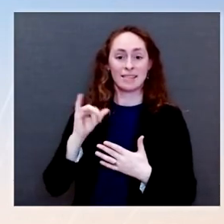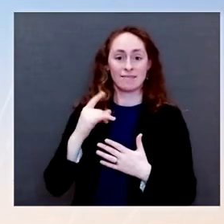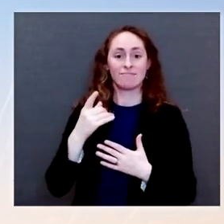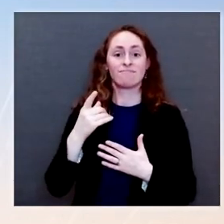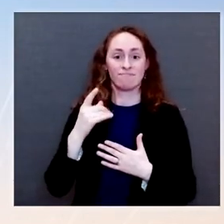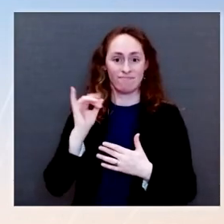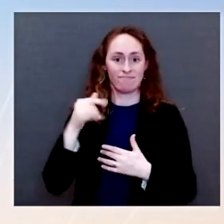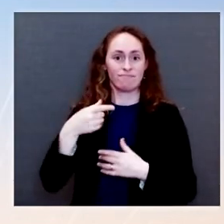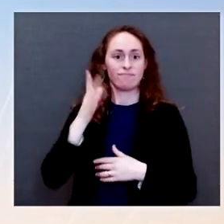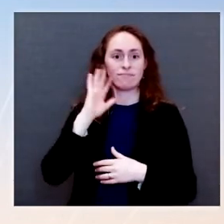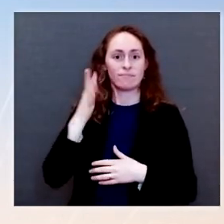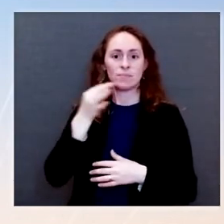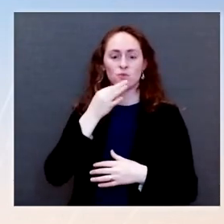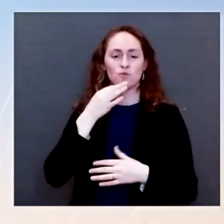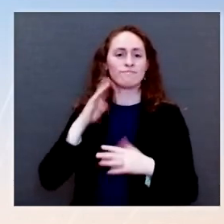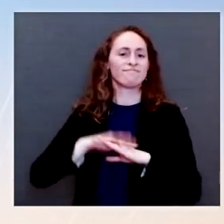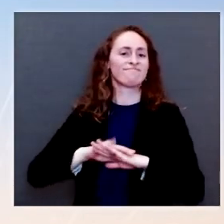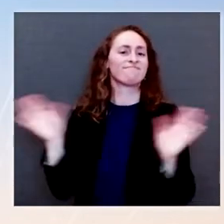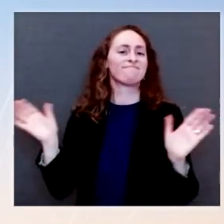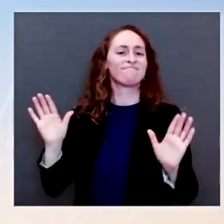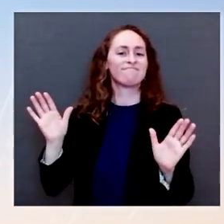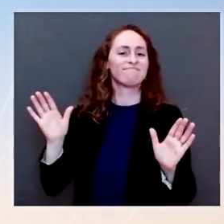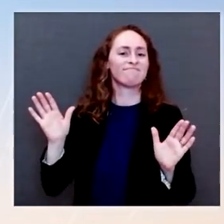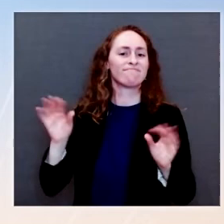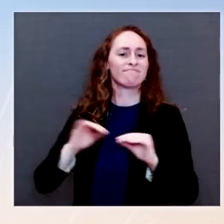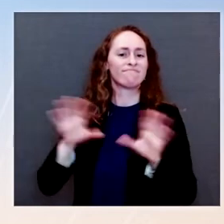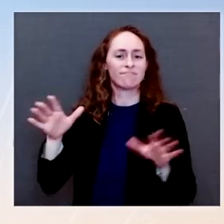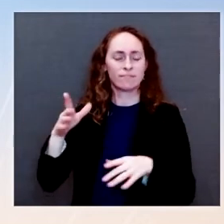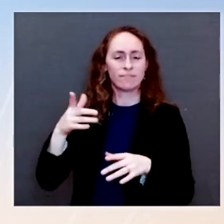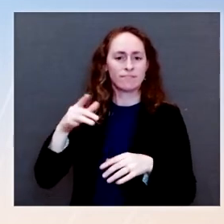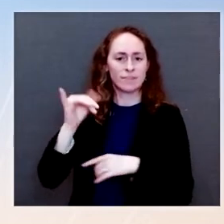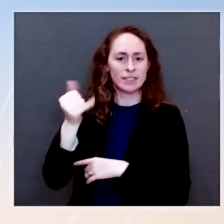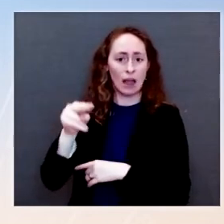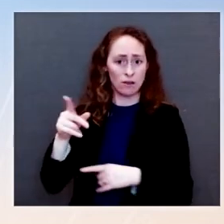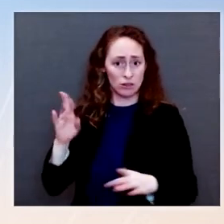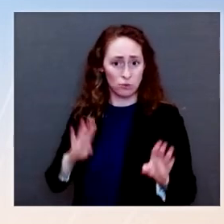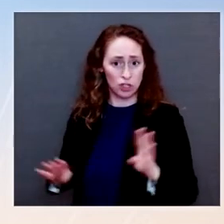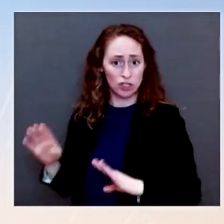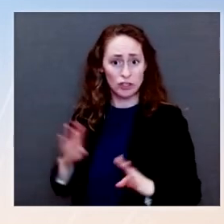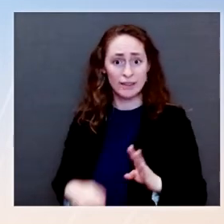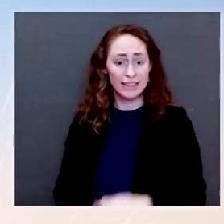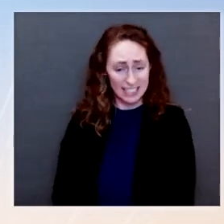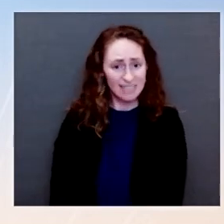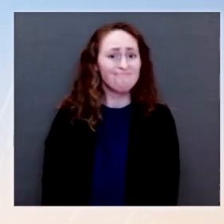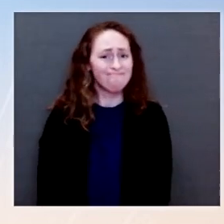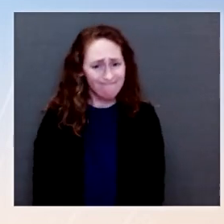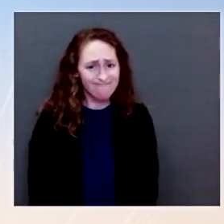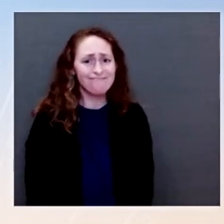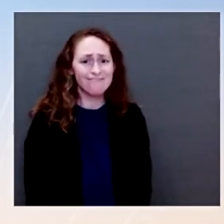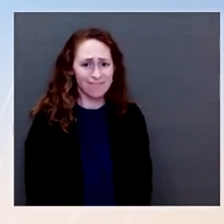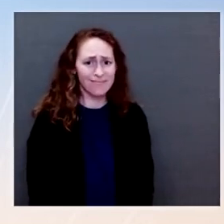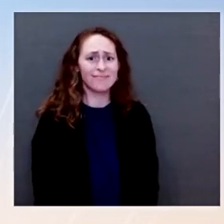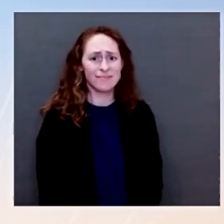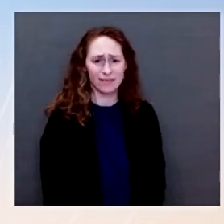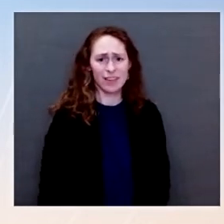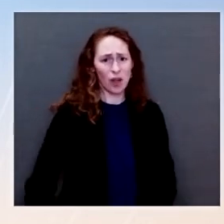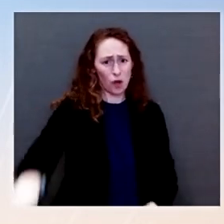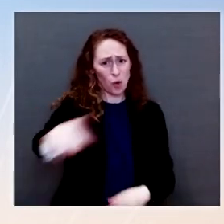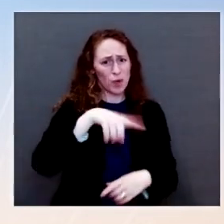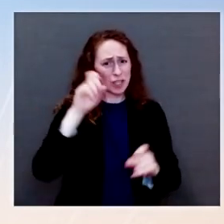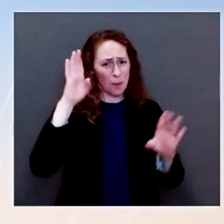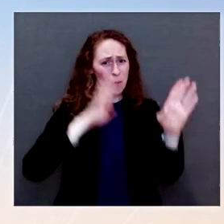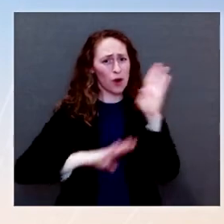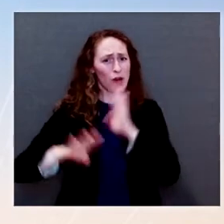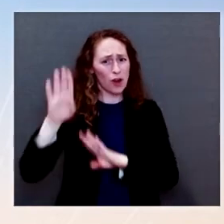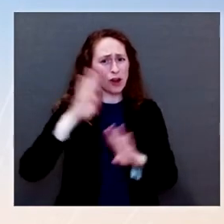we are so eager to get it done. Go ahead. Thanks, Jen. You said in response to Ashley of the president's belief that democracy is always a work